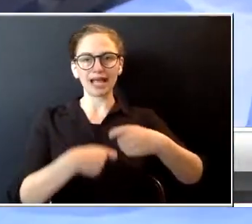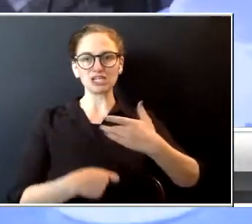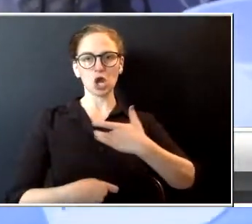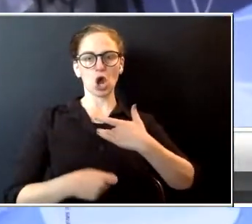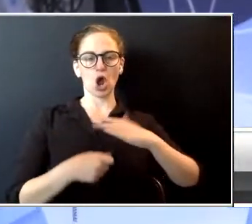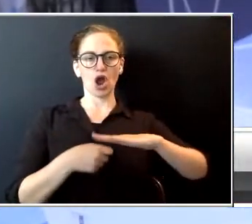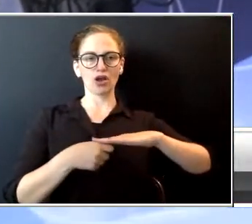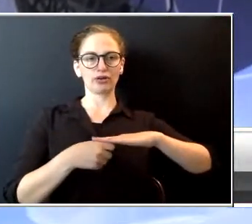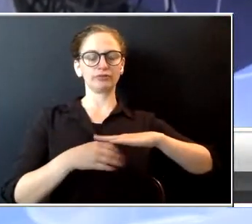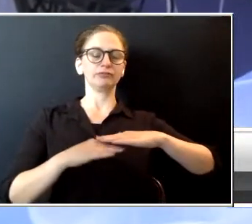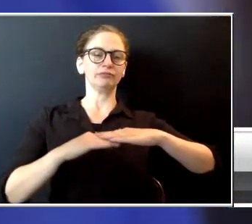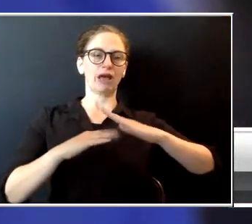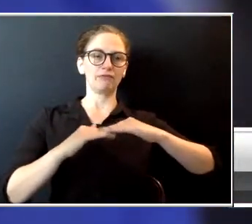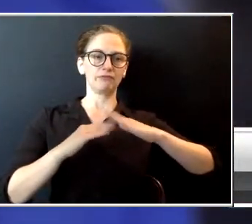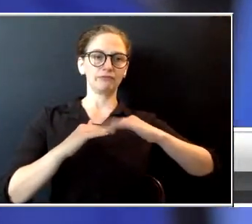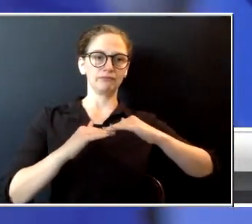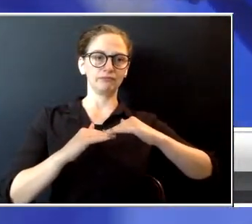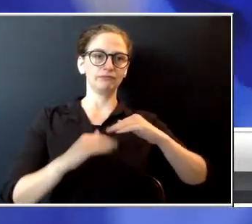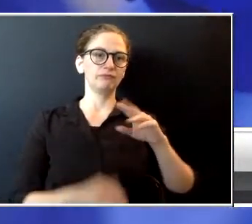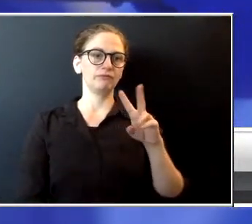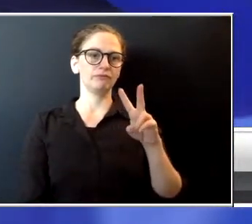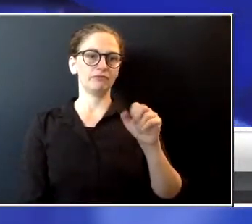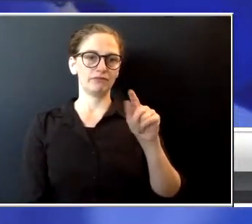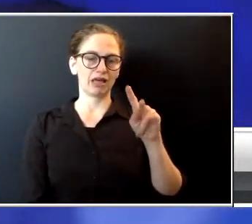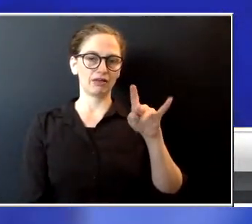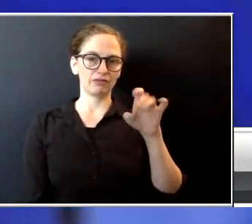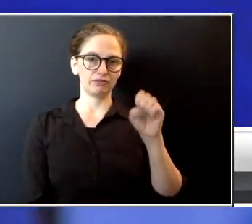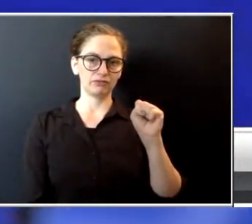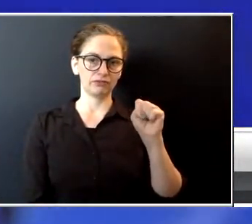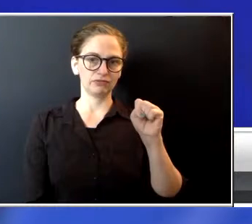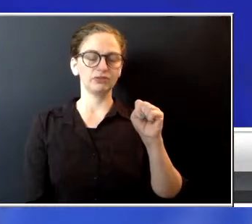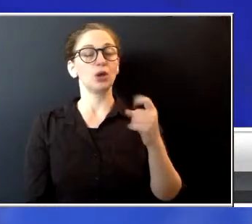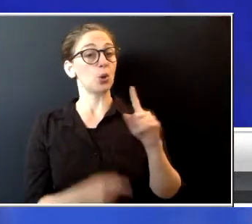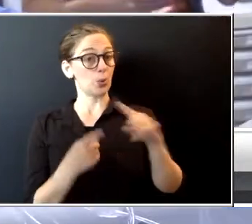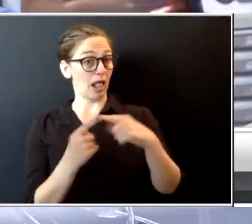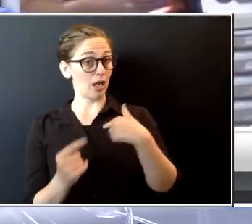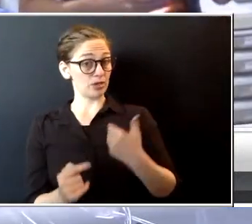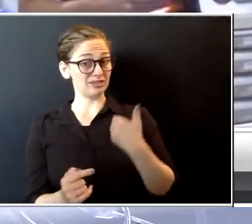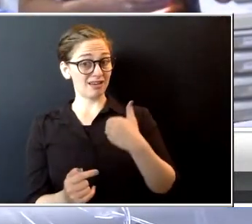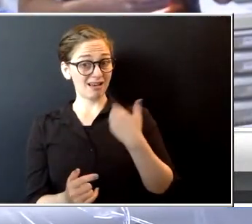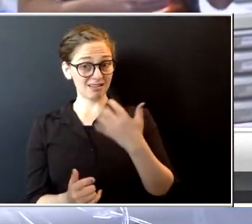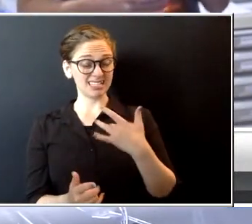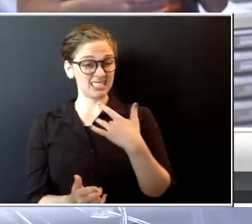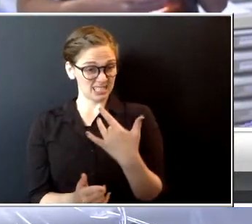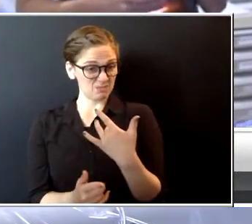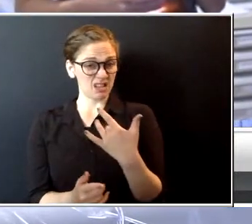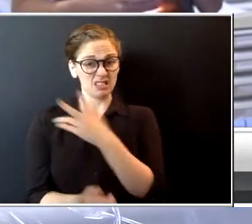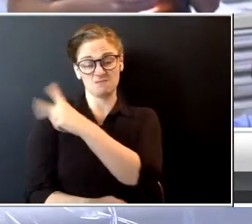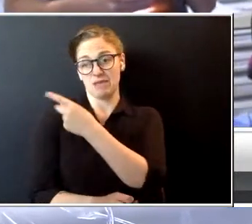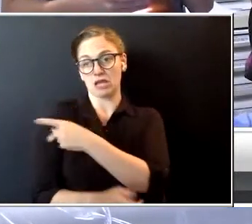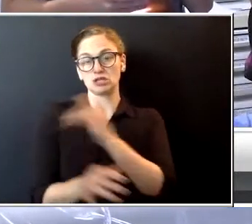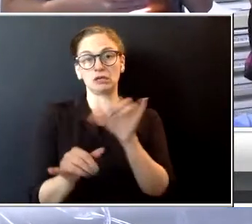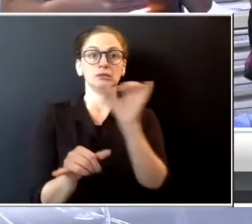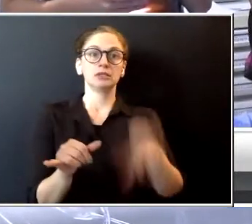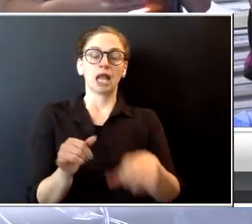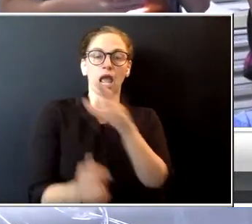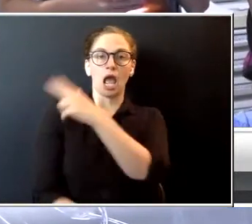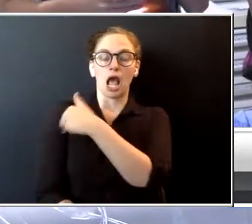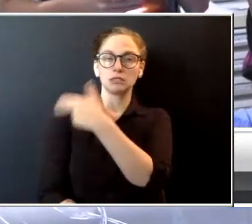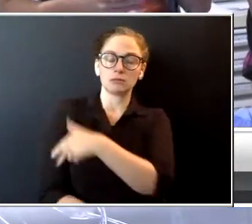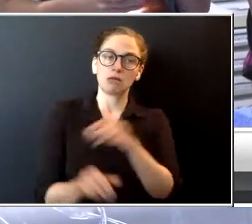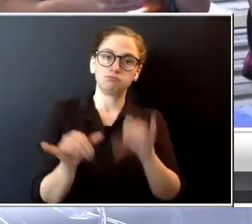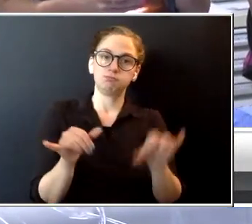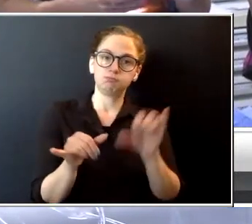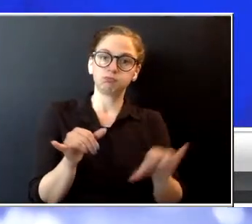for a week or two after and with a lot of complications. But now it's amazing what the physicians can do with their whole team by running a wire